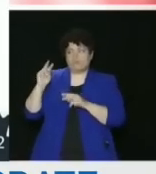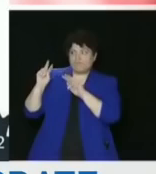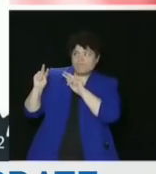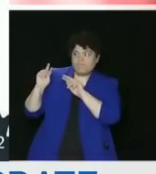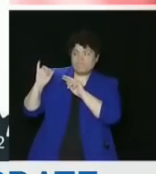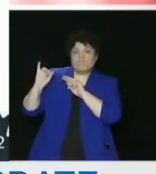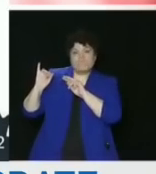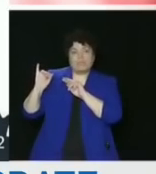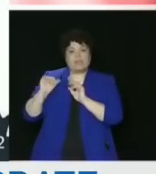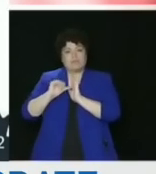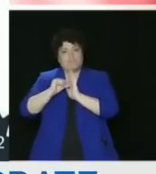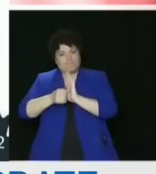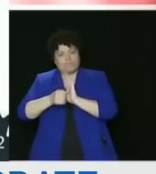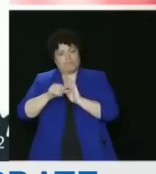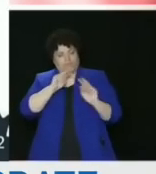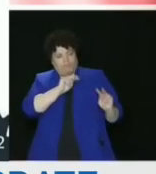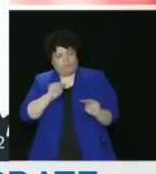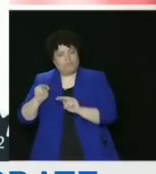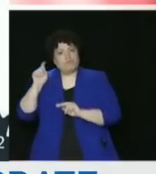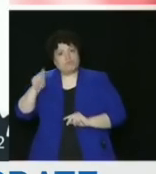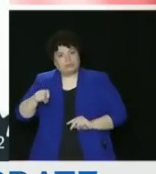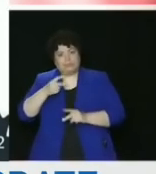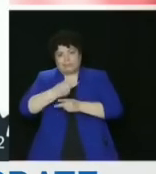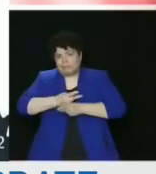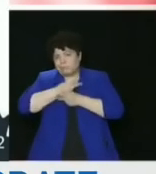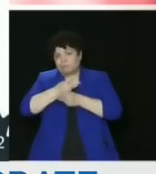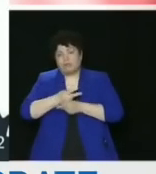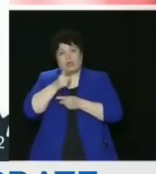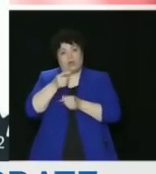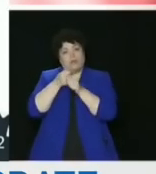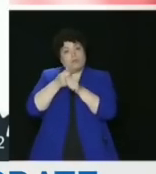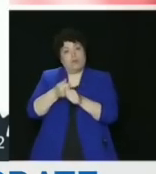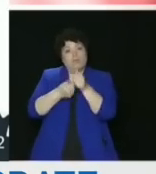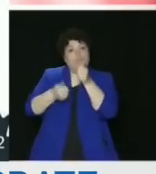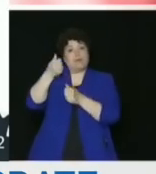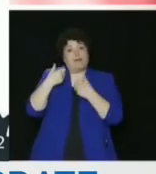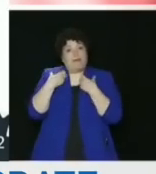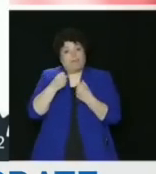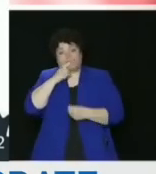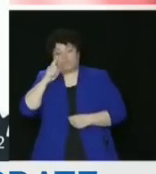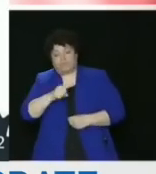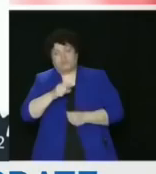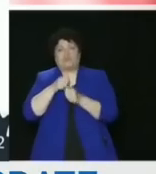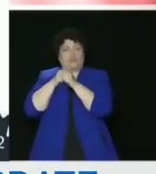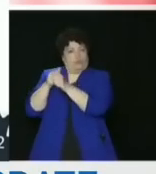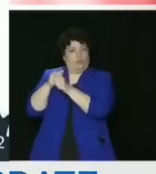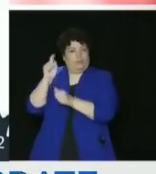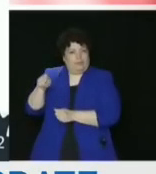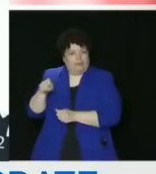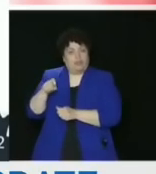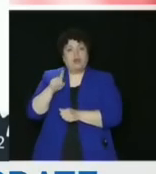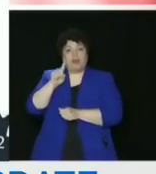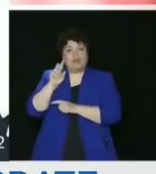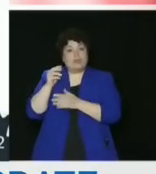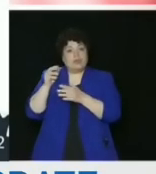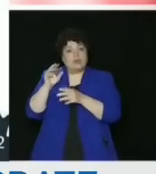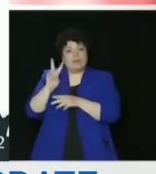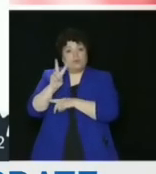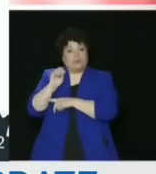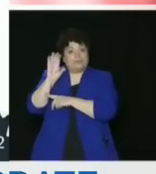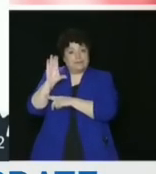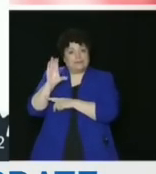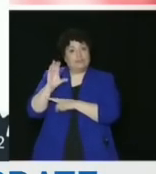remain vigilant and maintain strong public health measures to control the rapid spread of more contagious variants